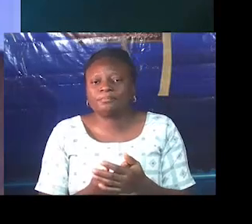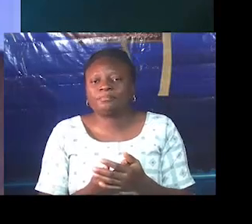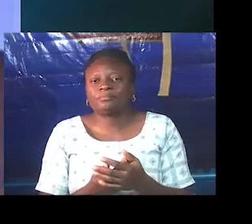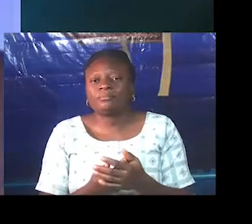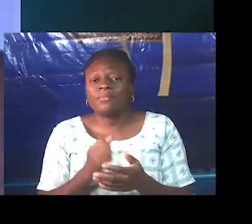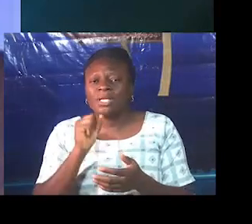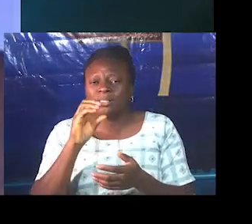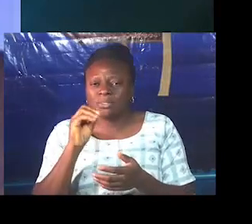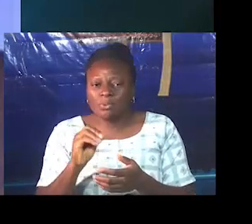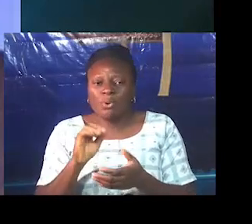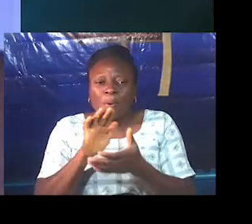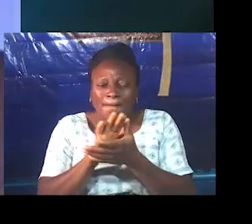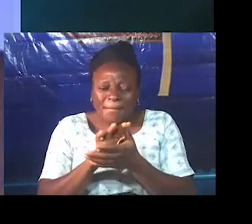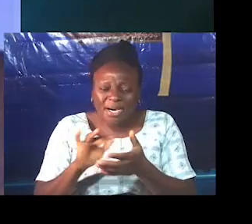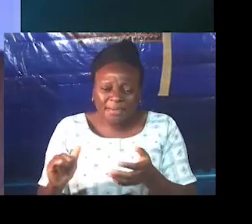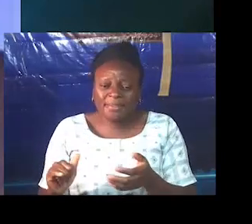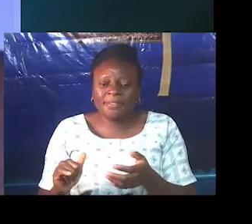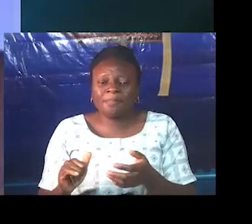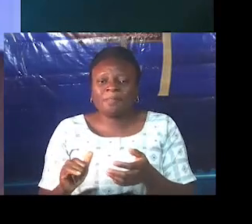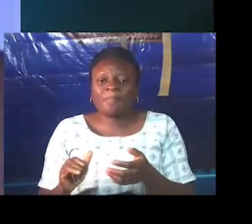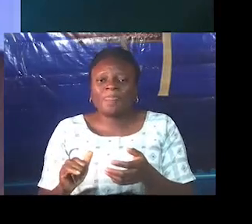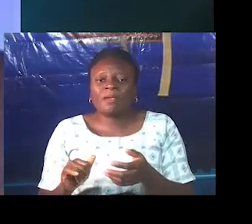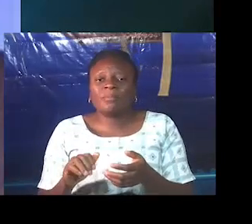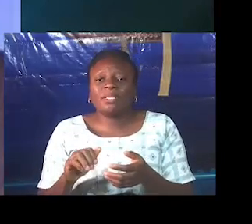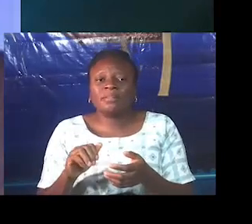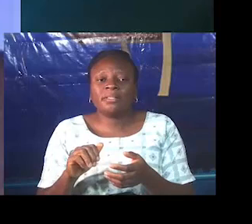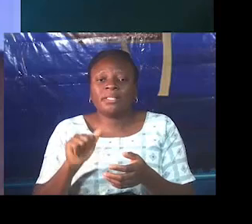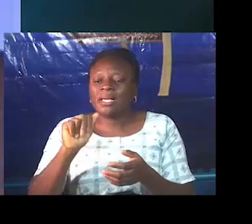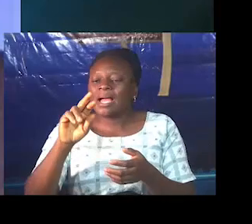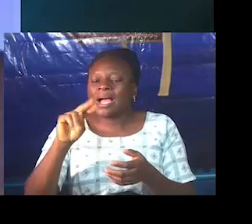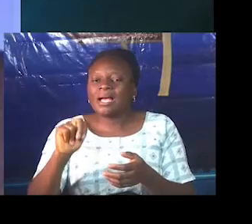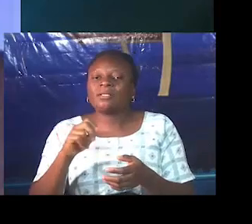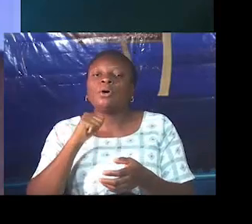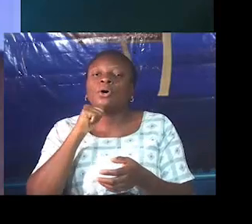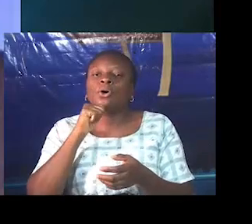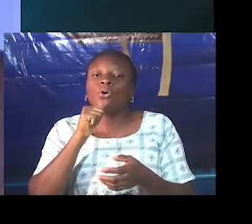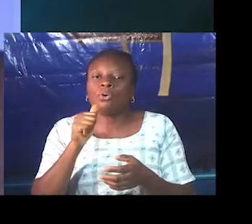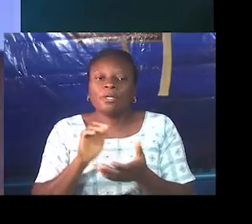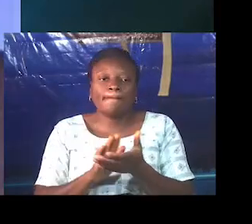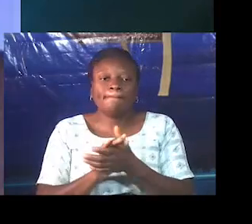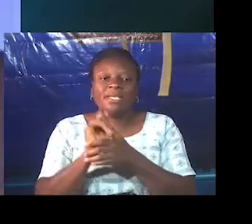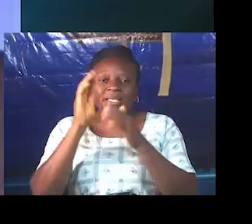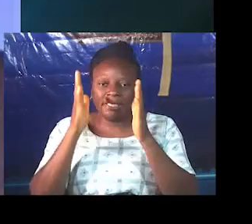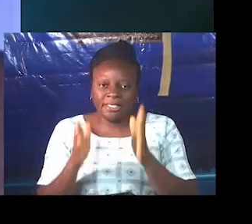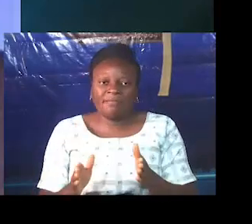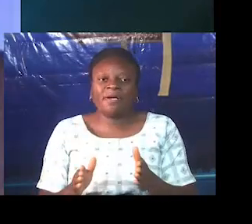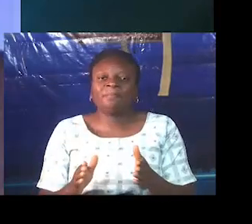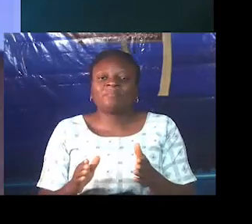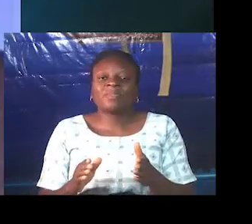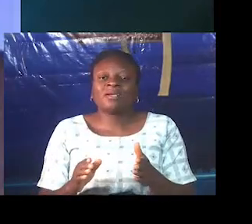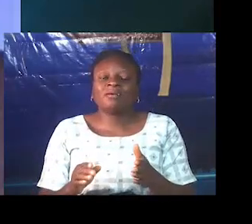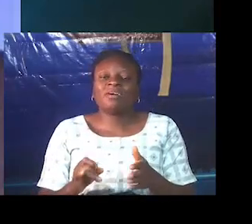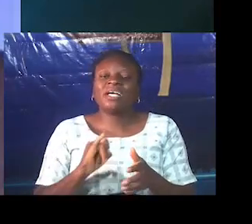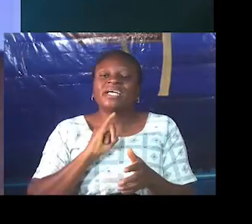So marrying an unbeliever is out of the question. You don't even need to pray about that. 10 unbelievers